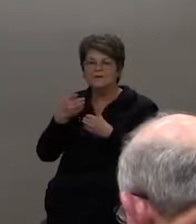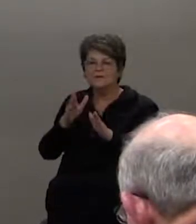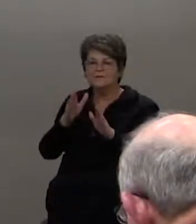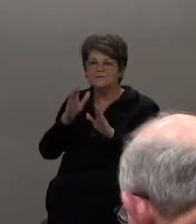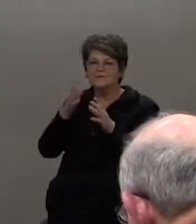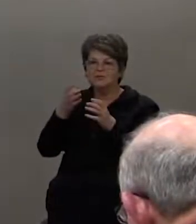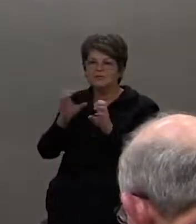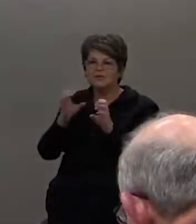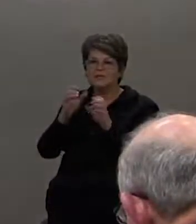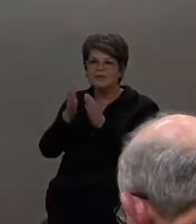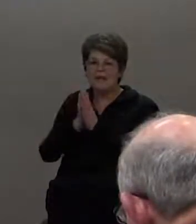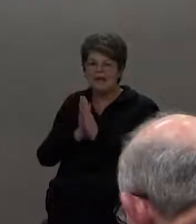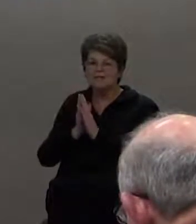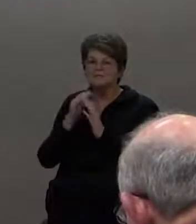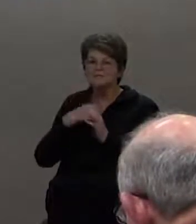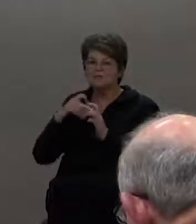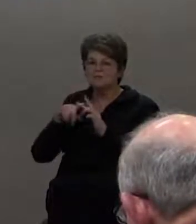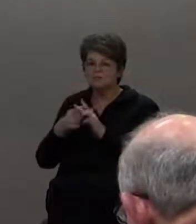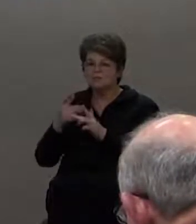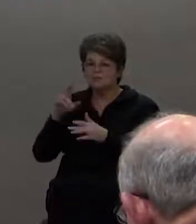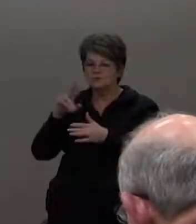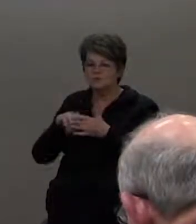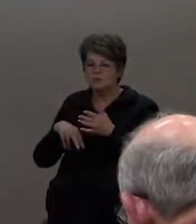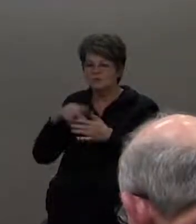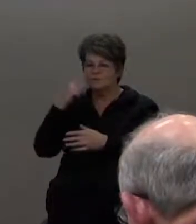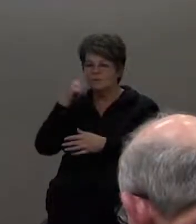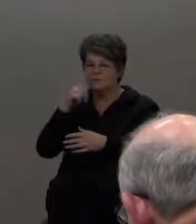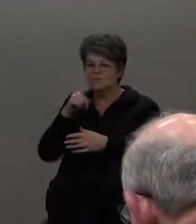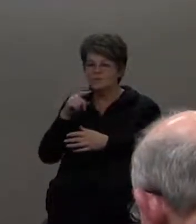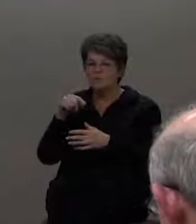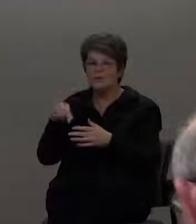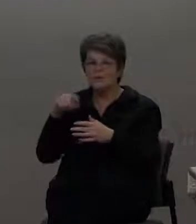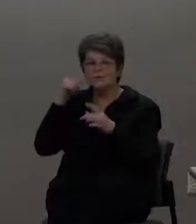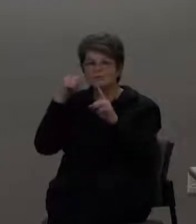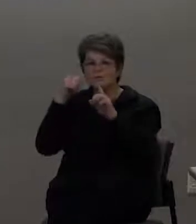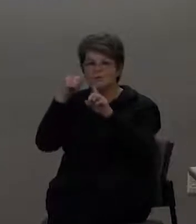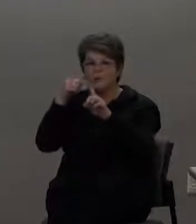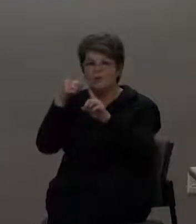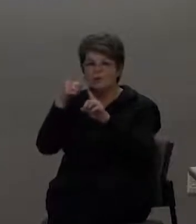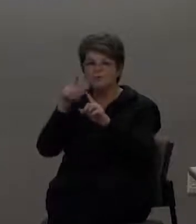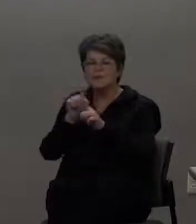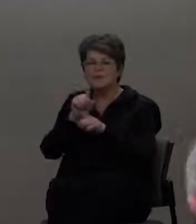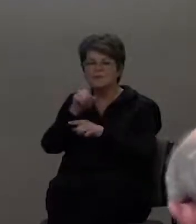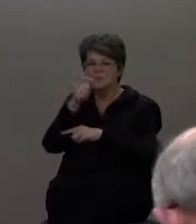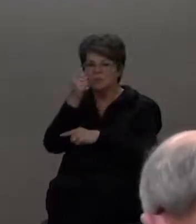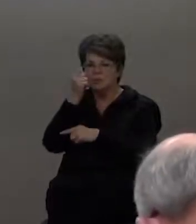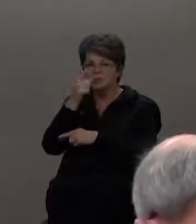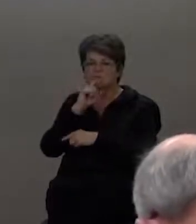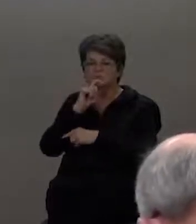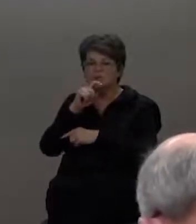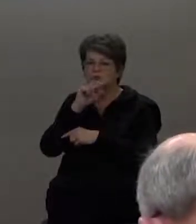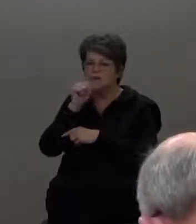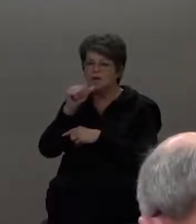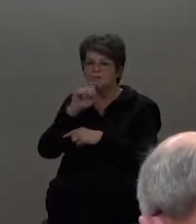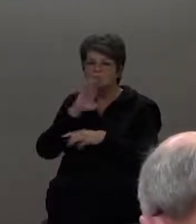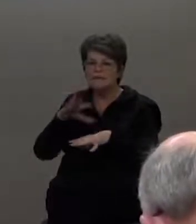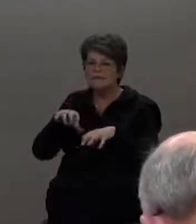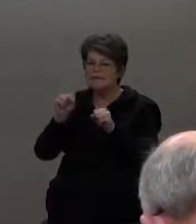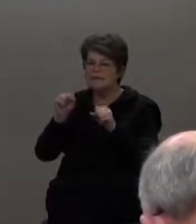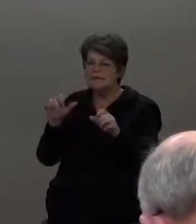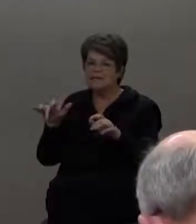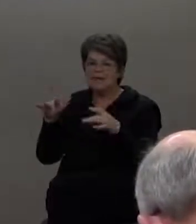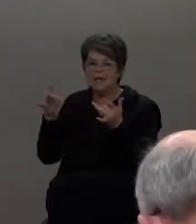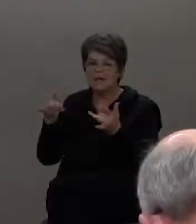we'll move forward through. I want to start by reading for you these goals, just so you understand, should not be taken lightly. This